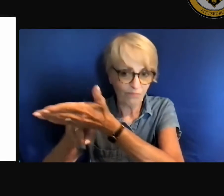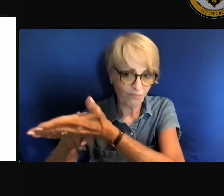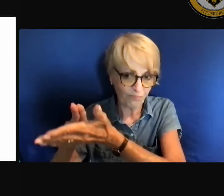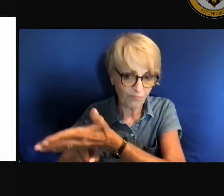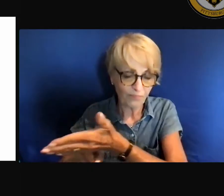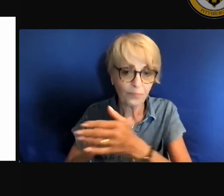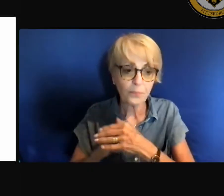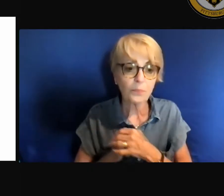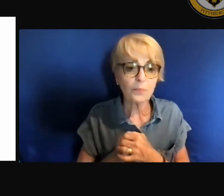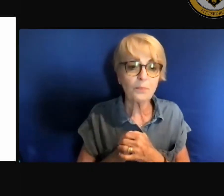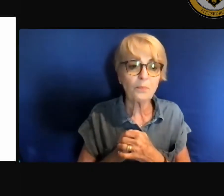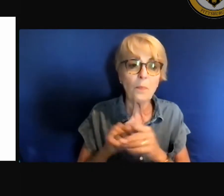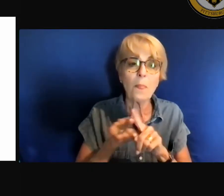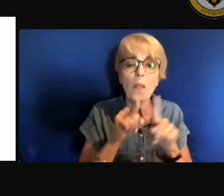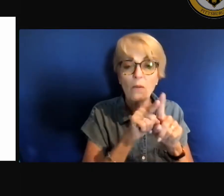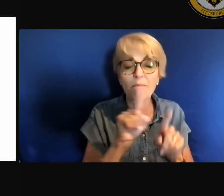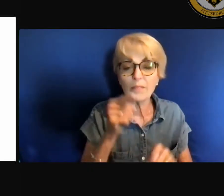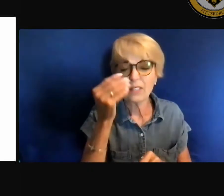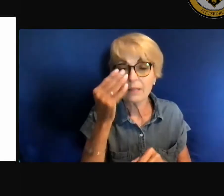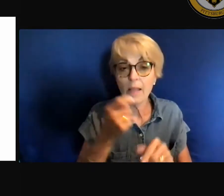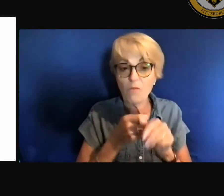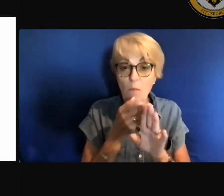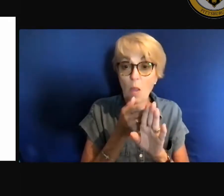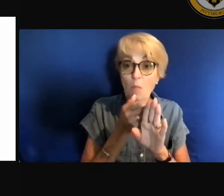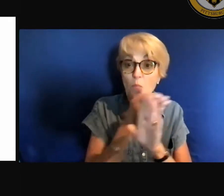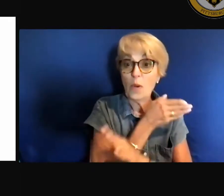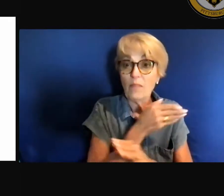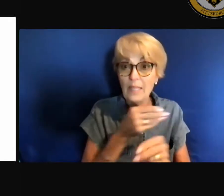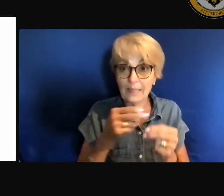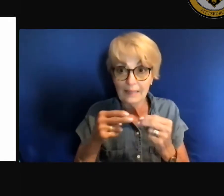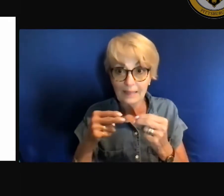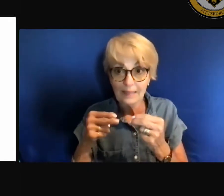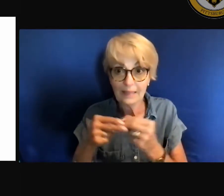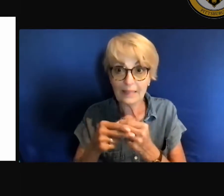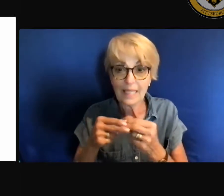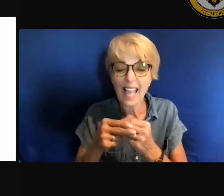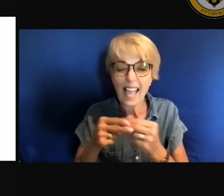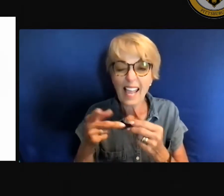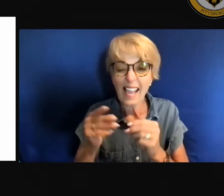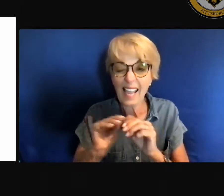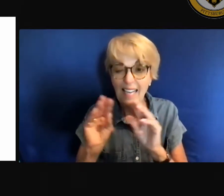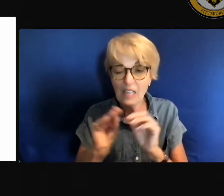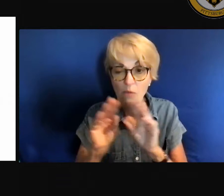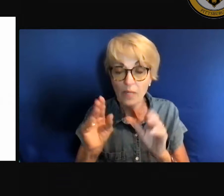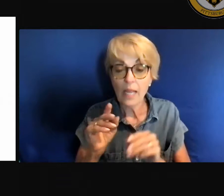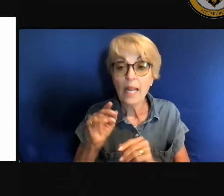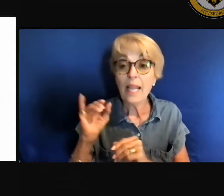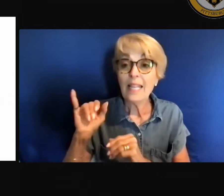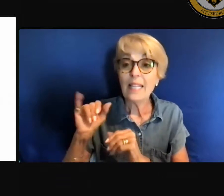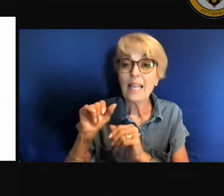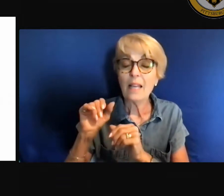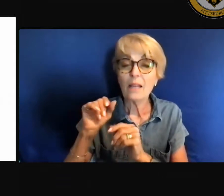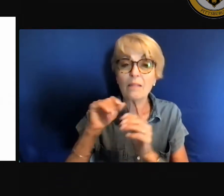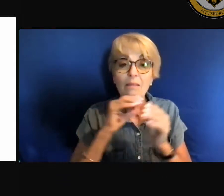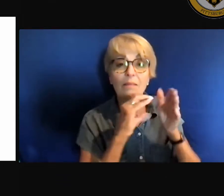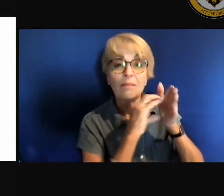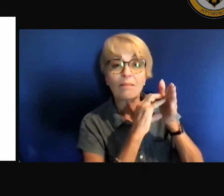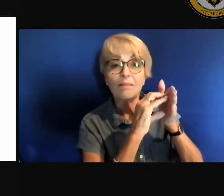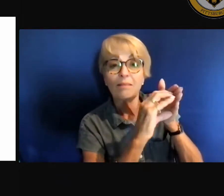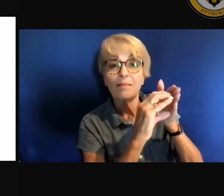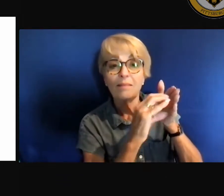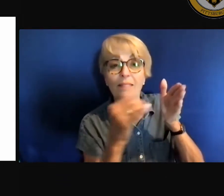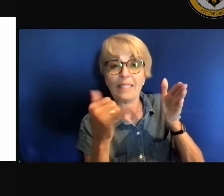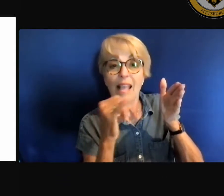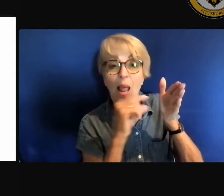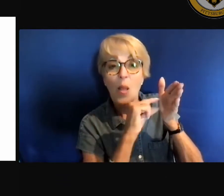Additionally, just a note from the previous slide, little clarification, the area there that I highlighted in yellow with not a very